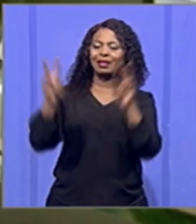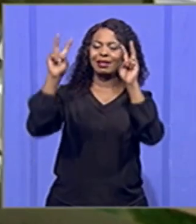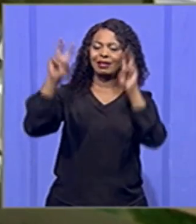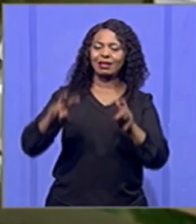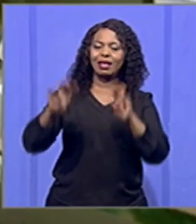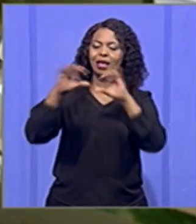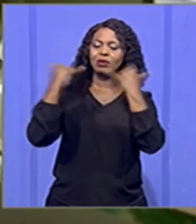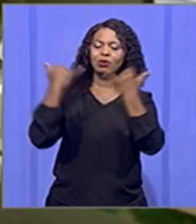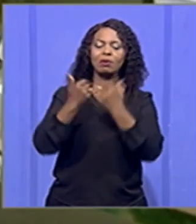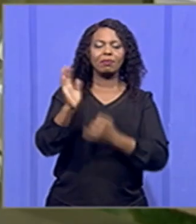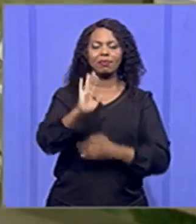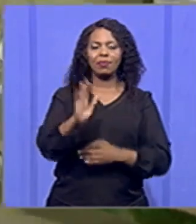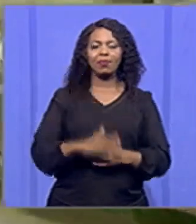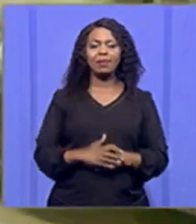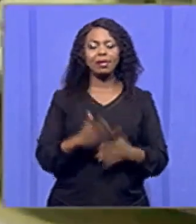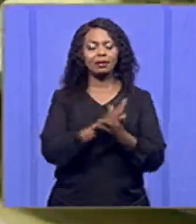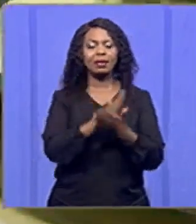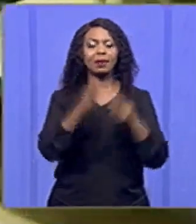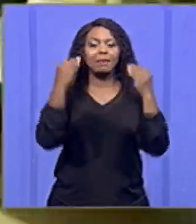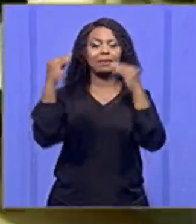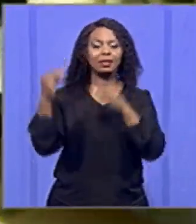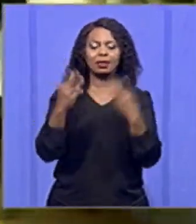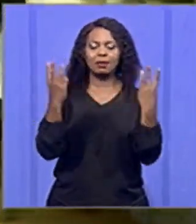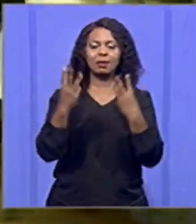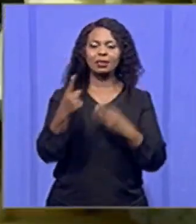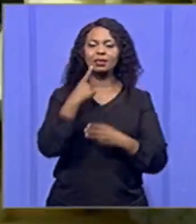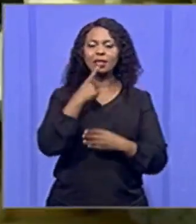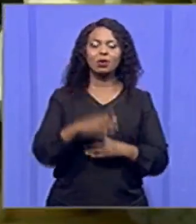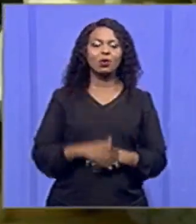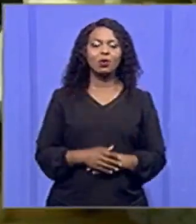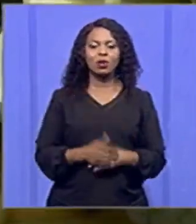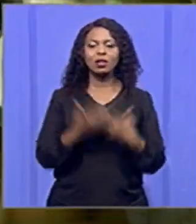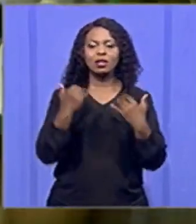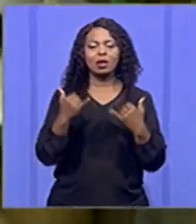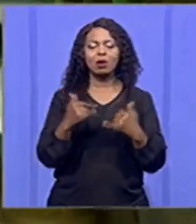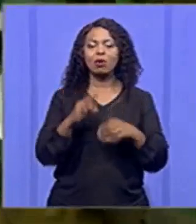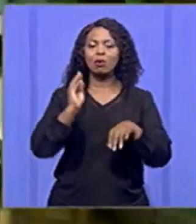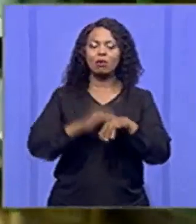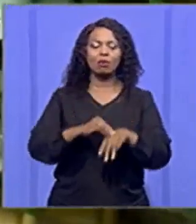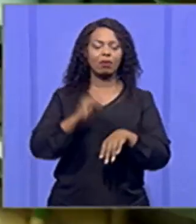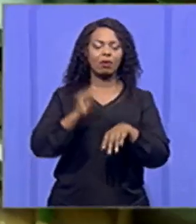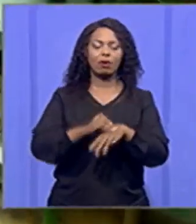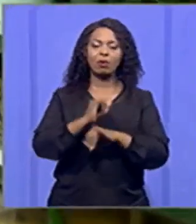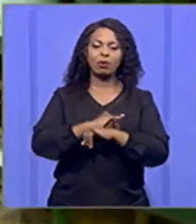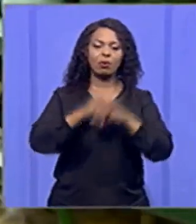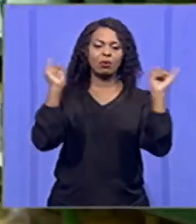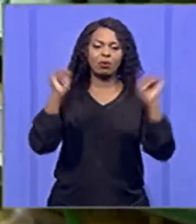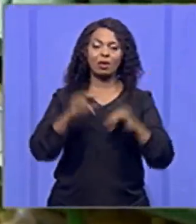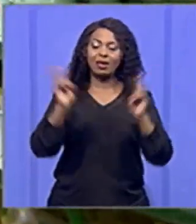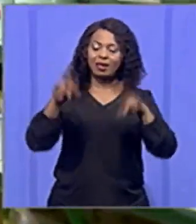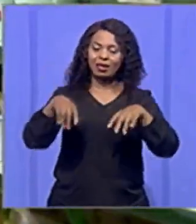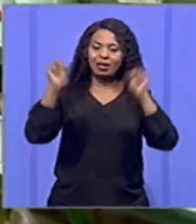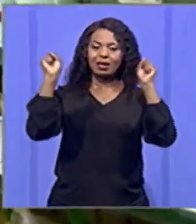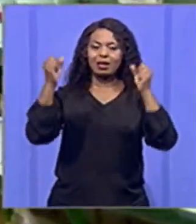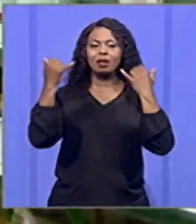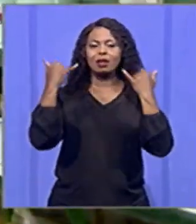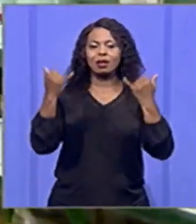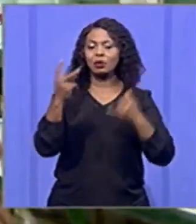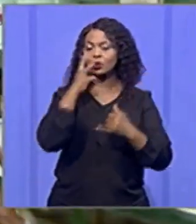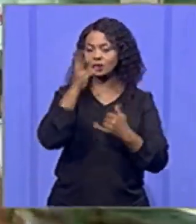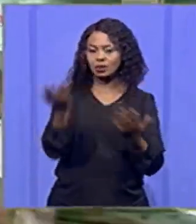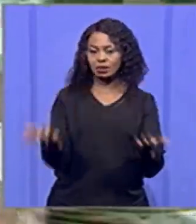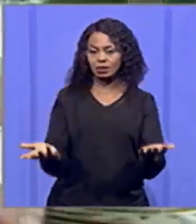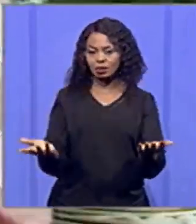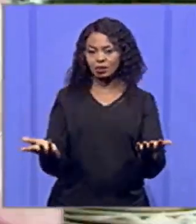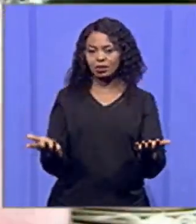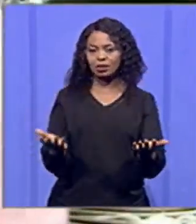Bangwe ba borakgwebo mono ba re ba boja bo fodile since re itomogela load shedding ke la ka bonana ke